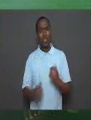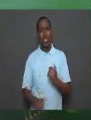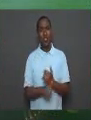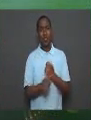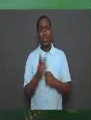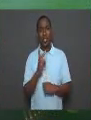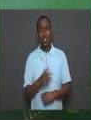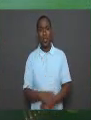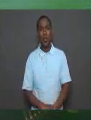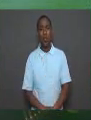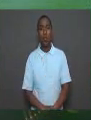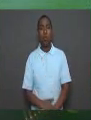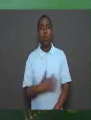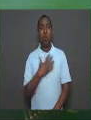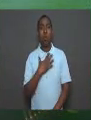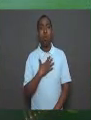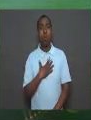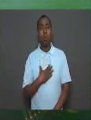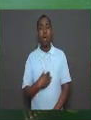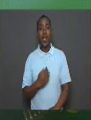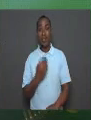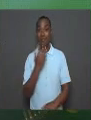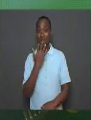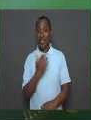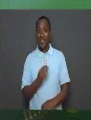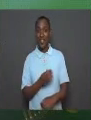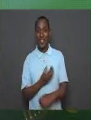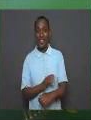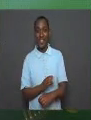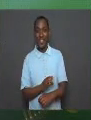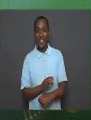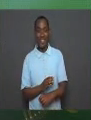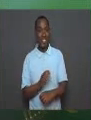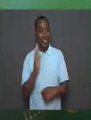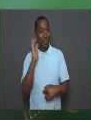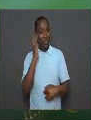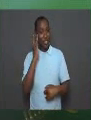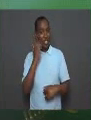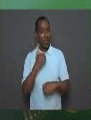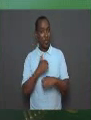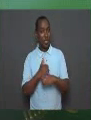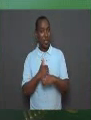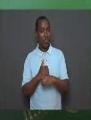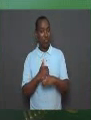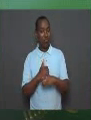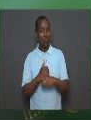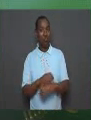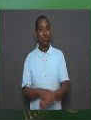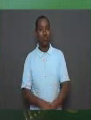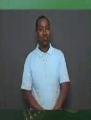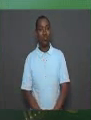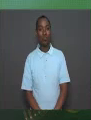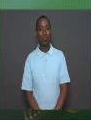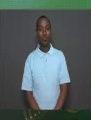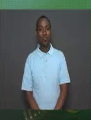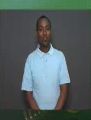White blood cells that protect the body from infection make up the human immune